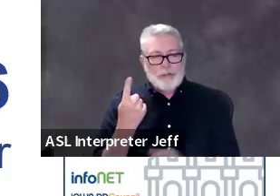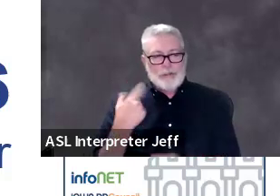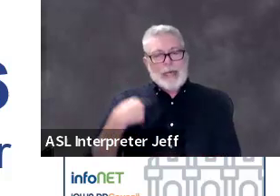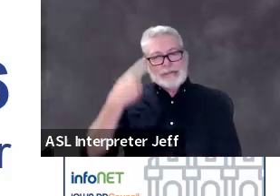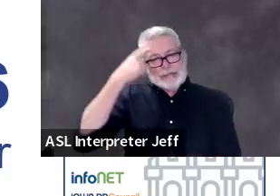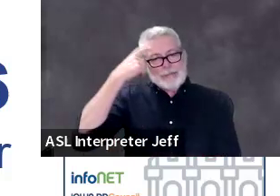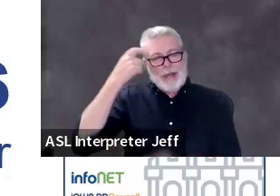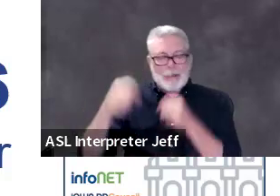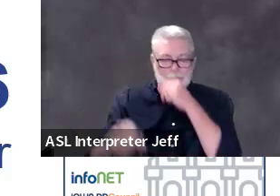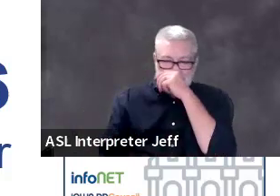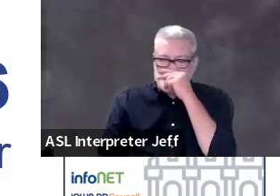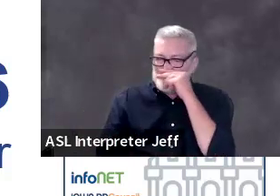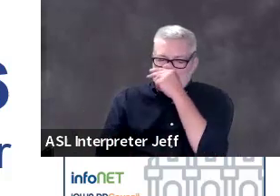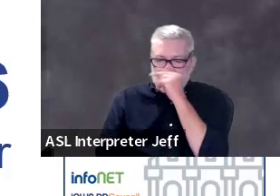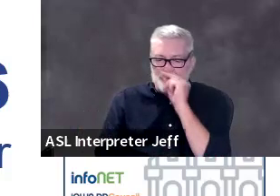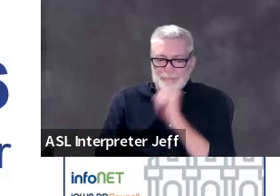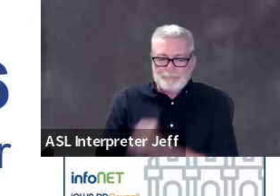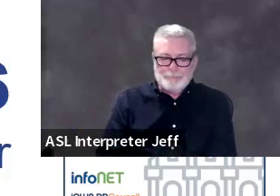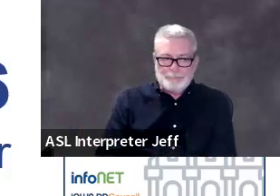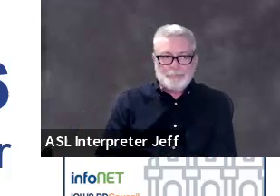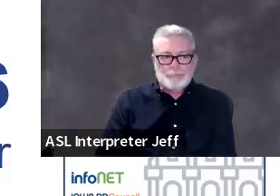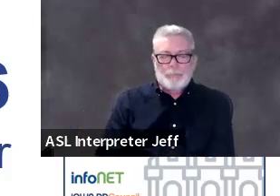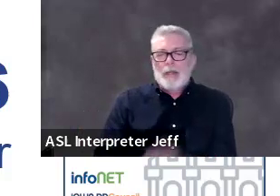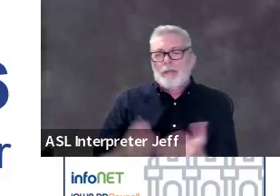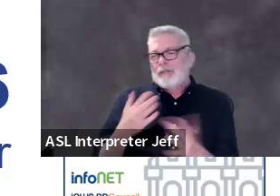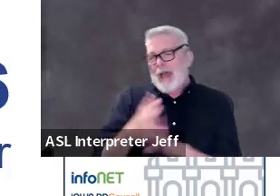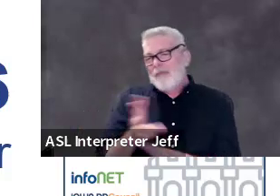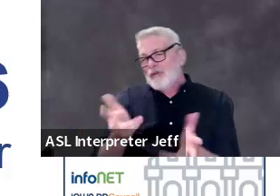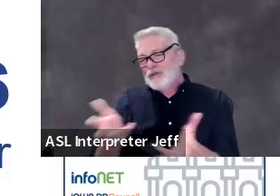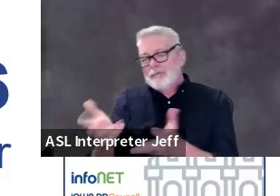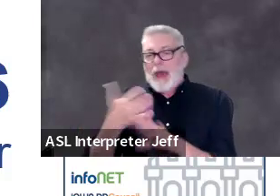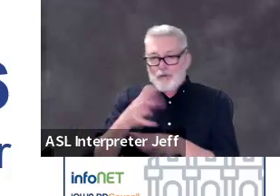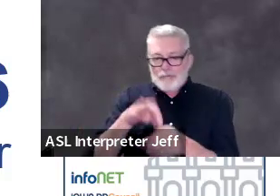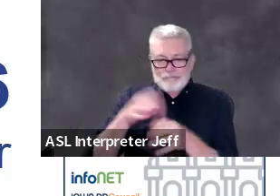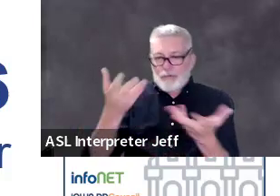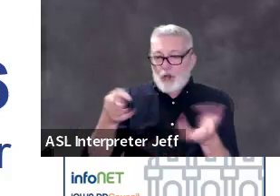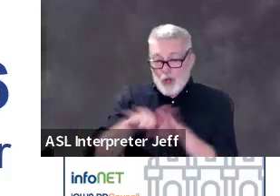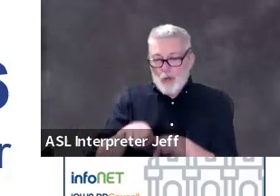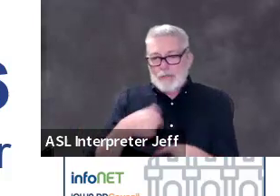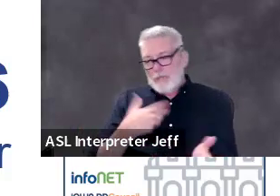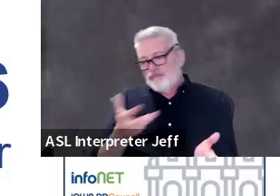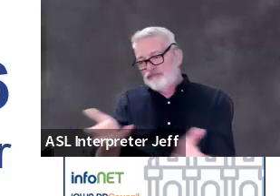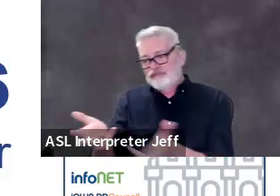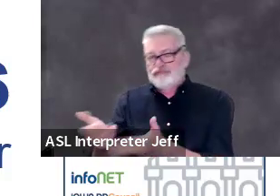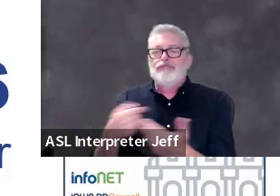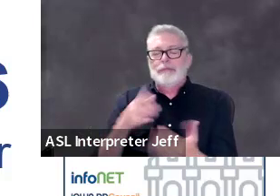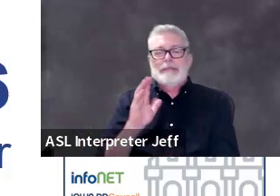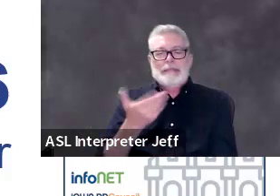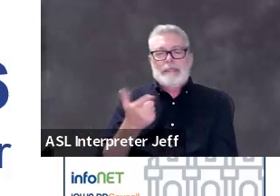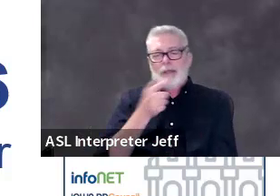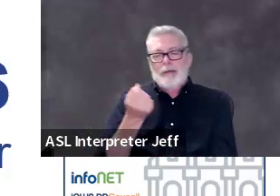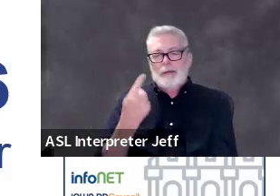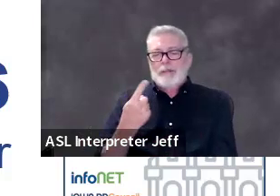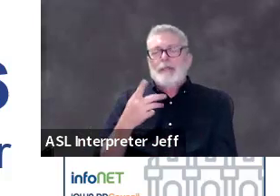of gathered in my post-session conversations. But I would say that's going to be a big